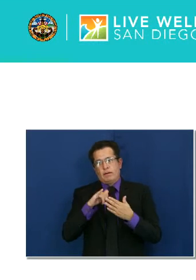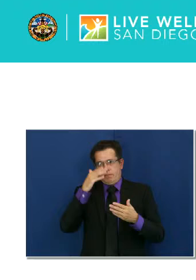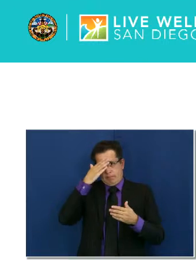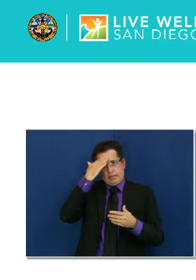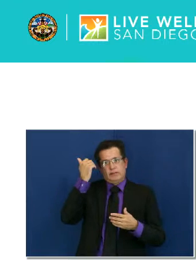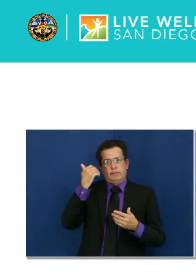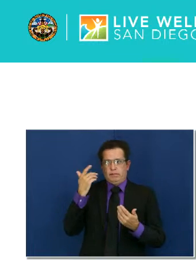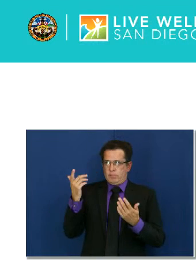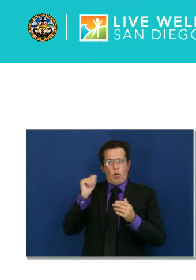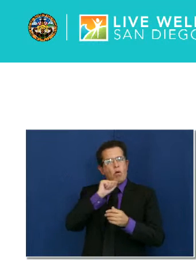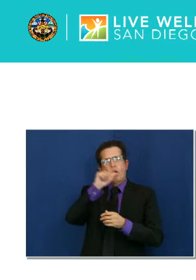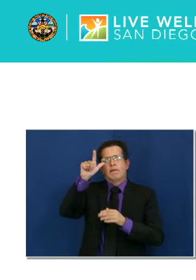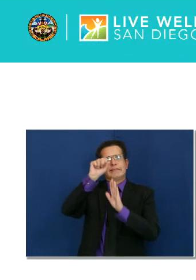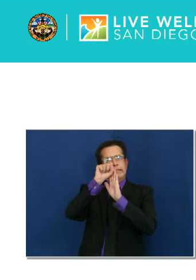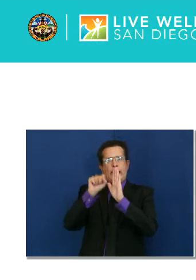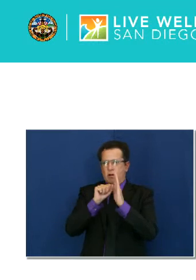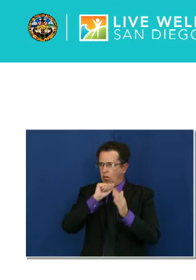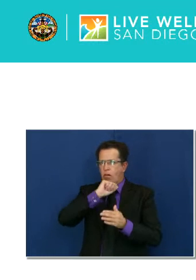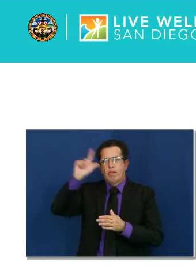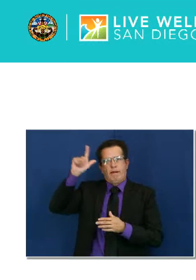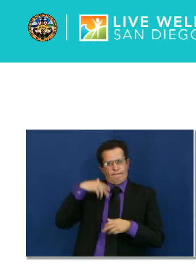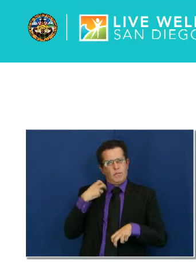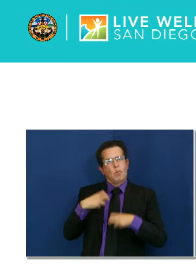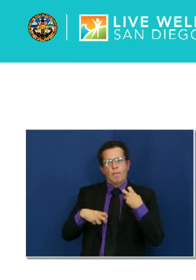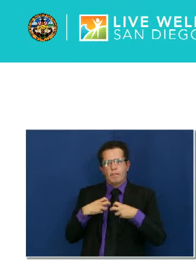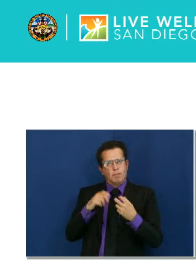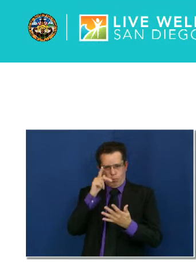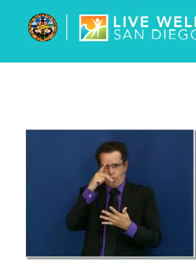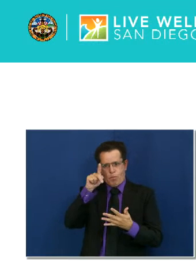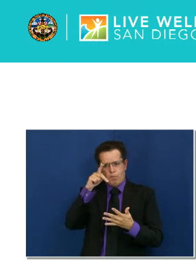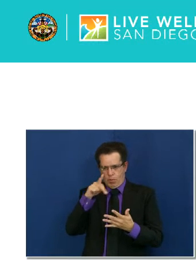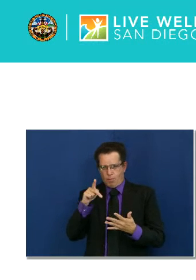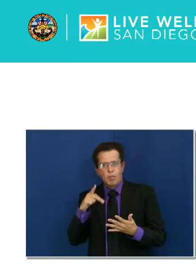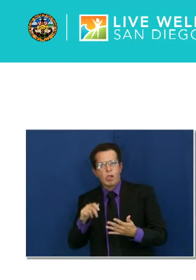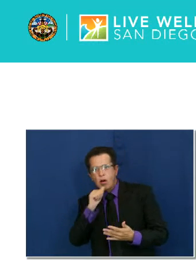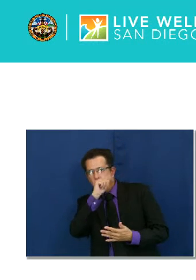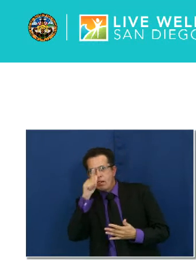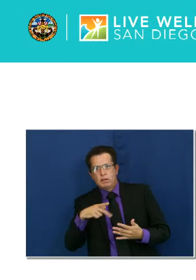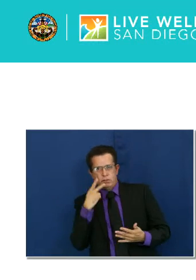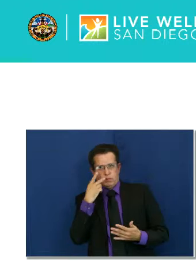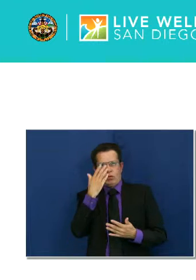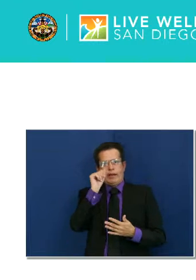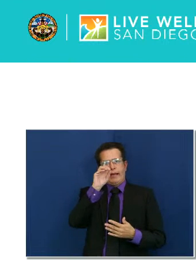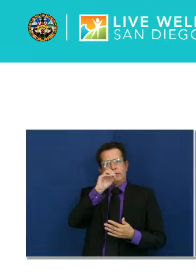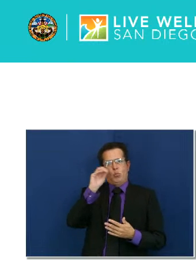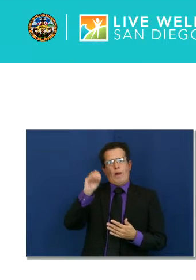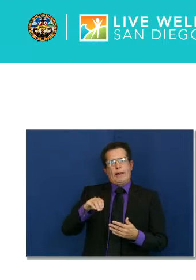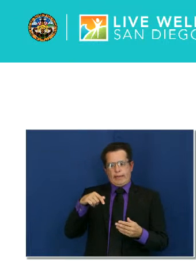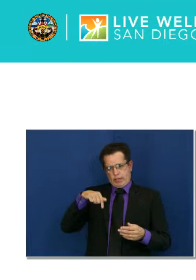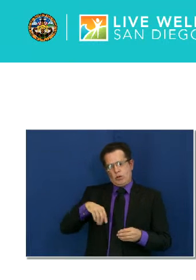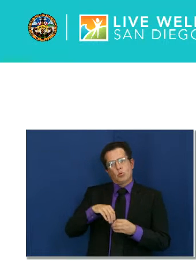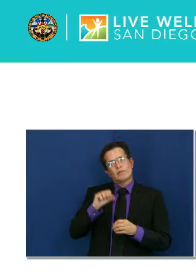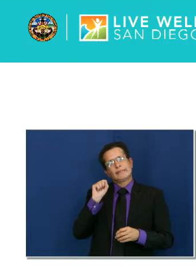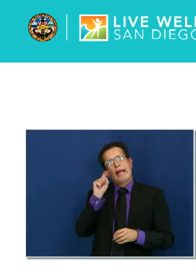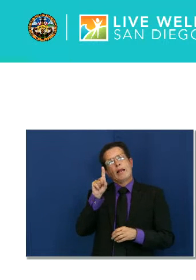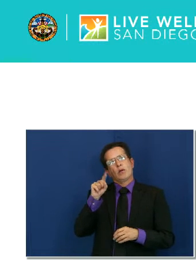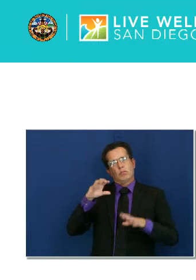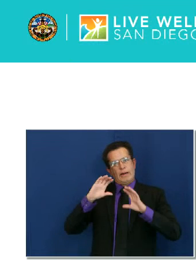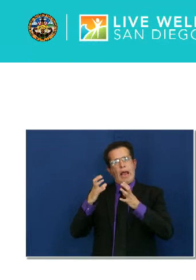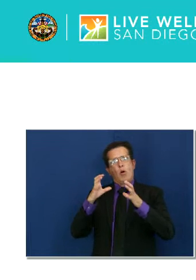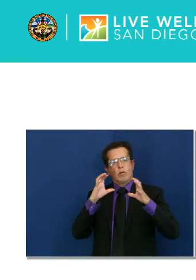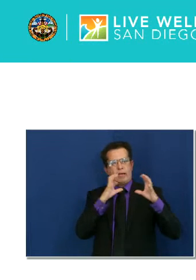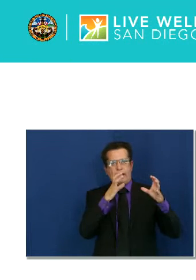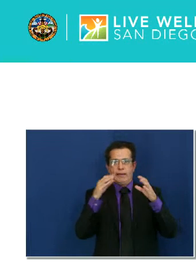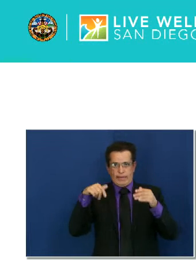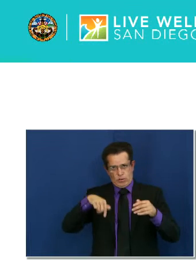the entire state is almost purple. And certainly we've looked at the case rates for the County of San Diego by jurisdiction, and